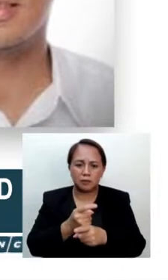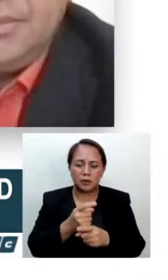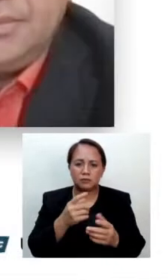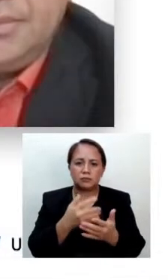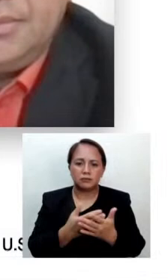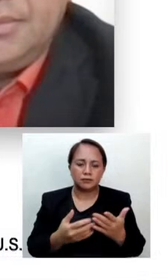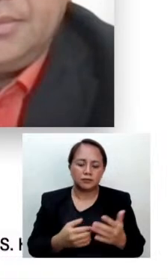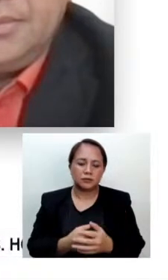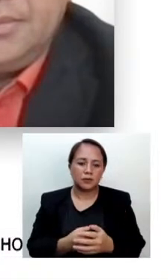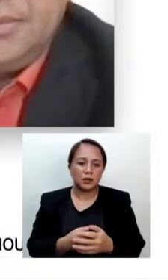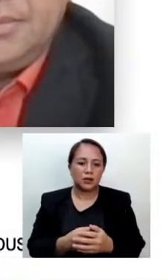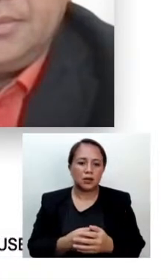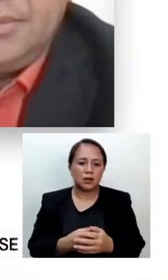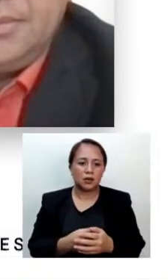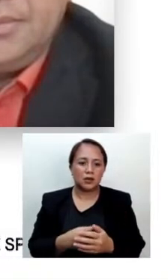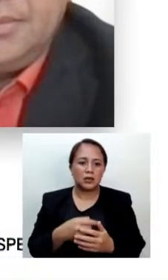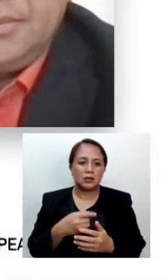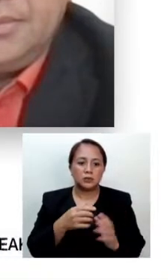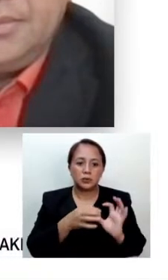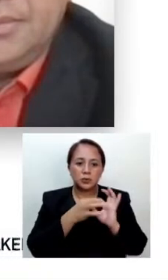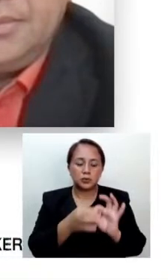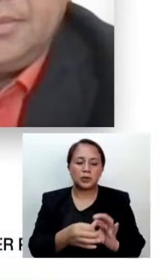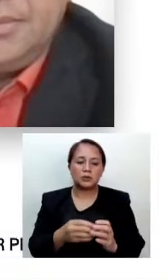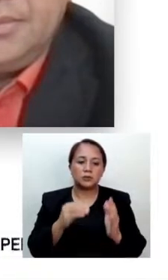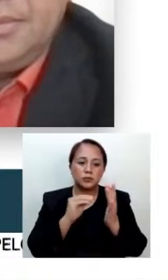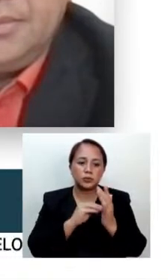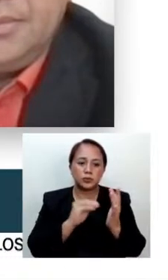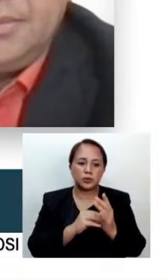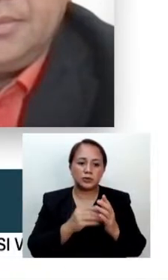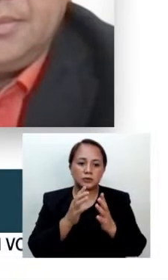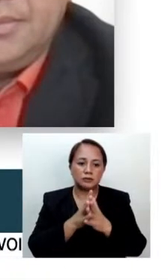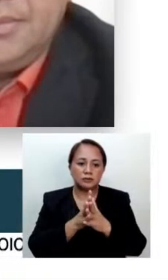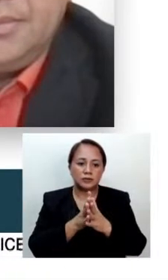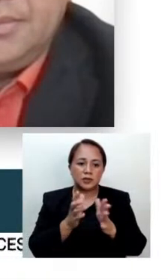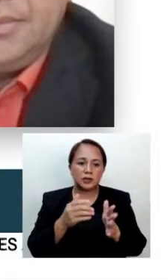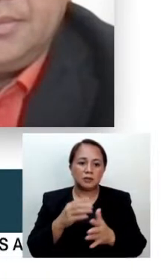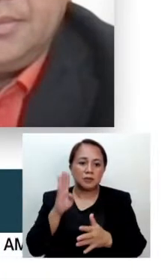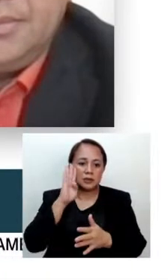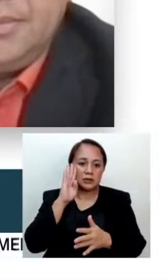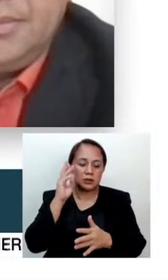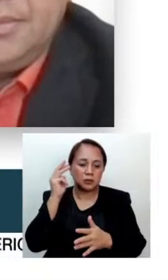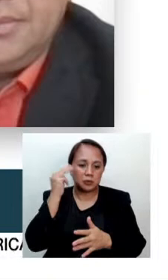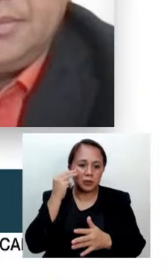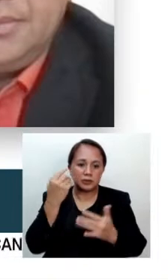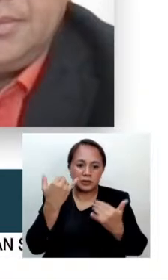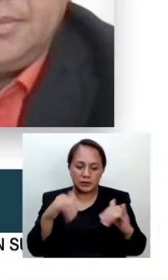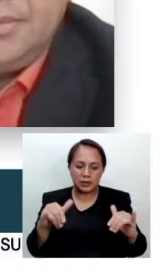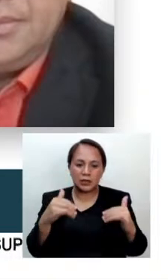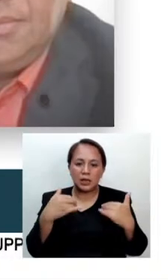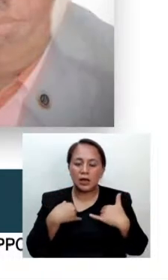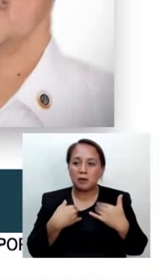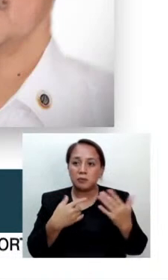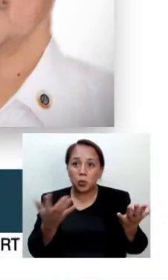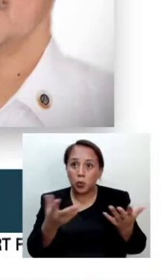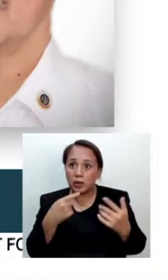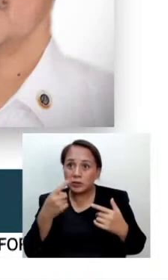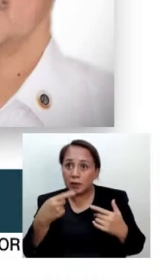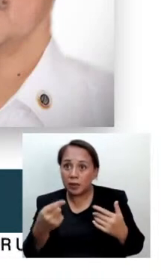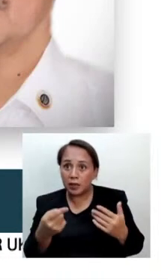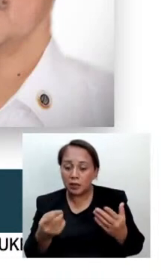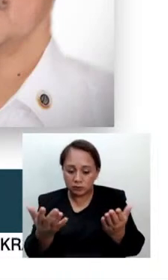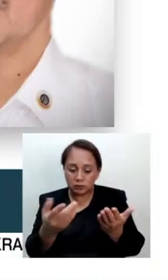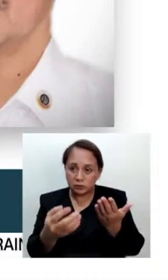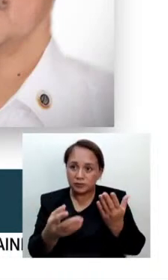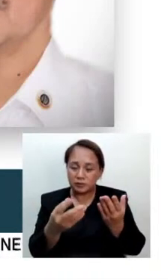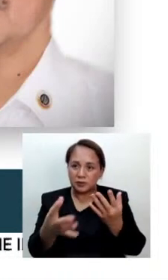In response to Ragos's retraction, Prosecutor General Benedicto Malcontento says they will still have to get a copy of the statement. Last week, the